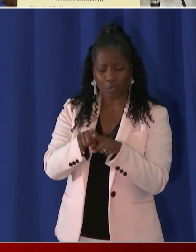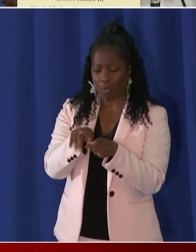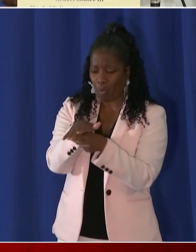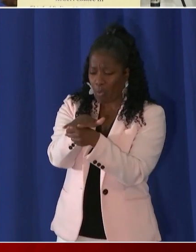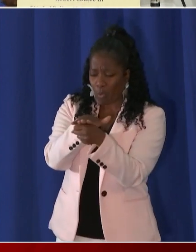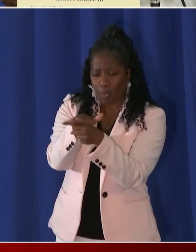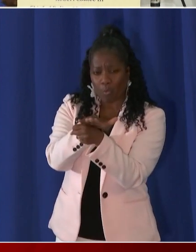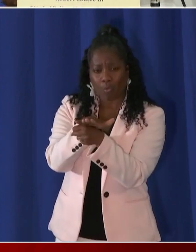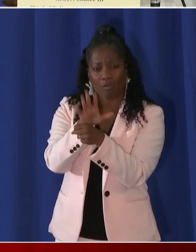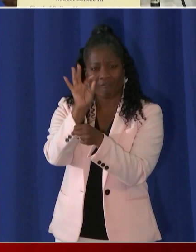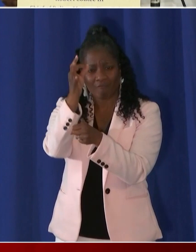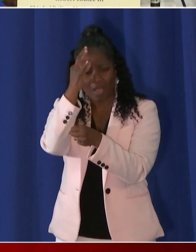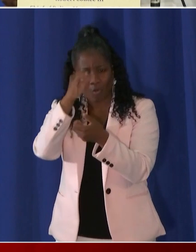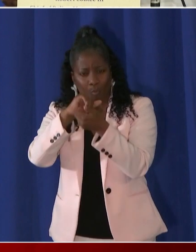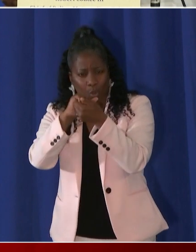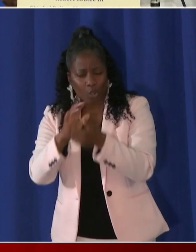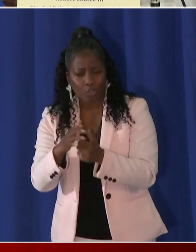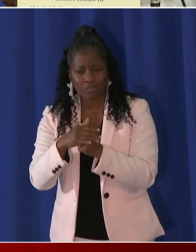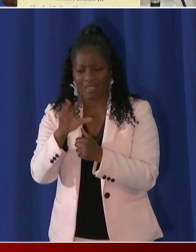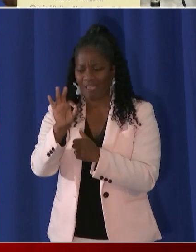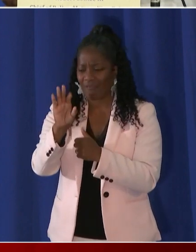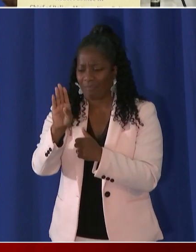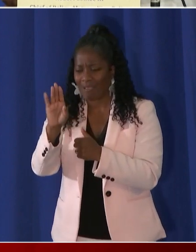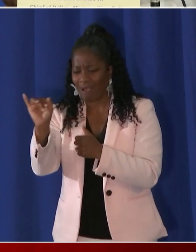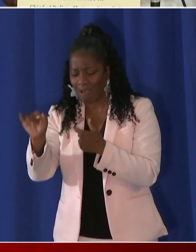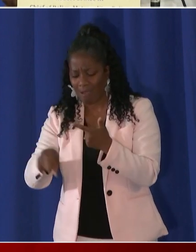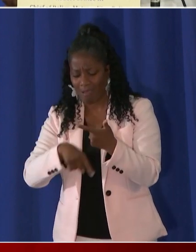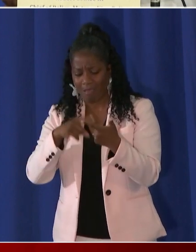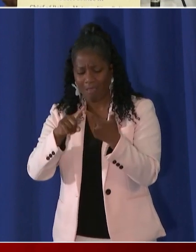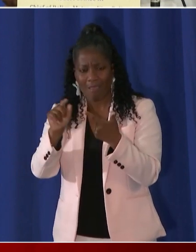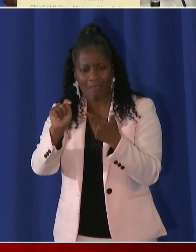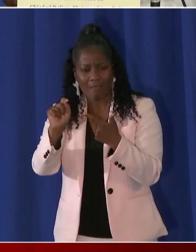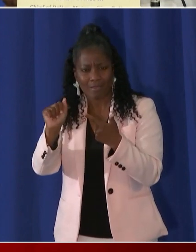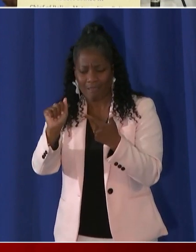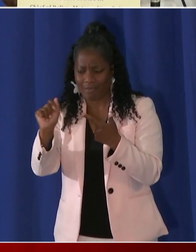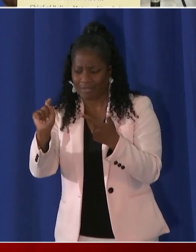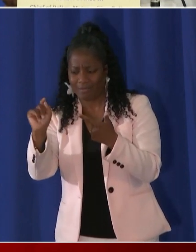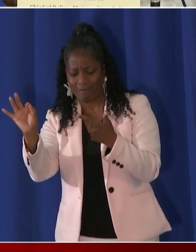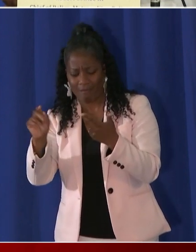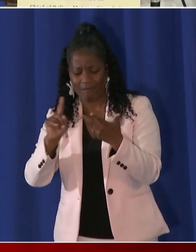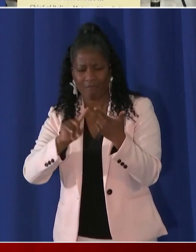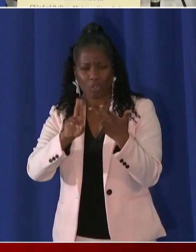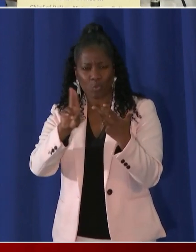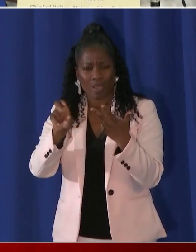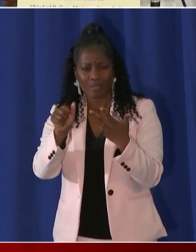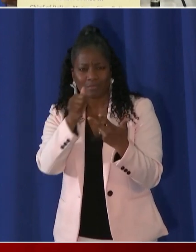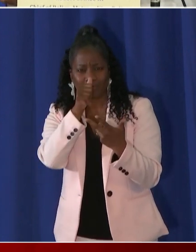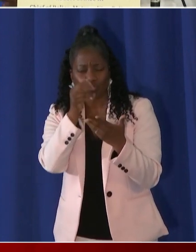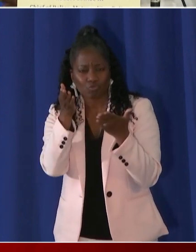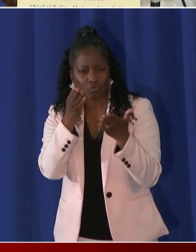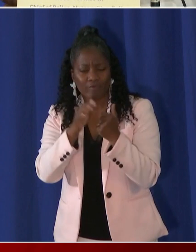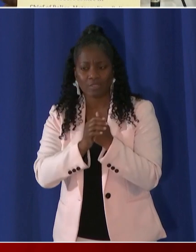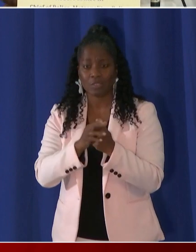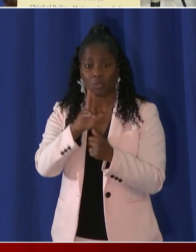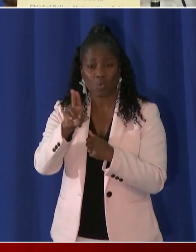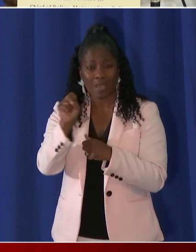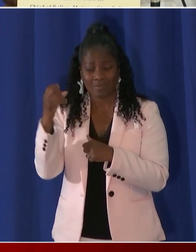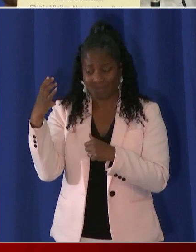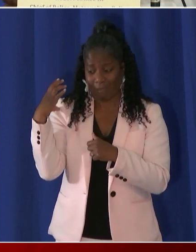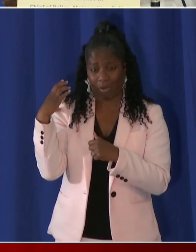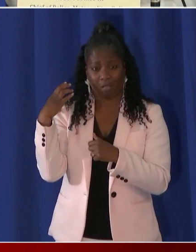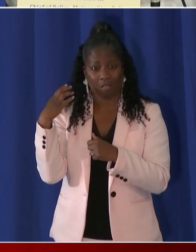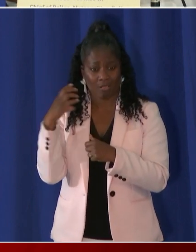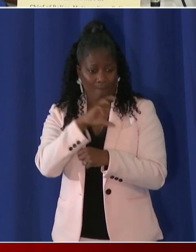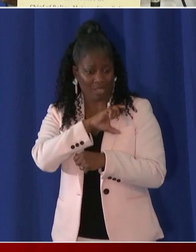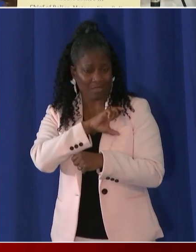federal partners, FBI, ATF, U.S. Secret Service, U.S. Park Police, U.S. Capitol